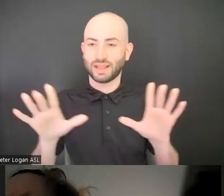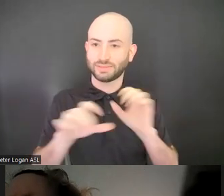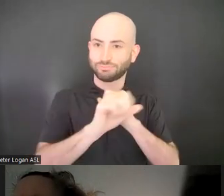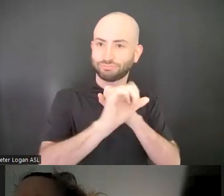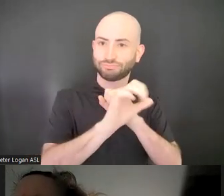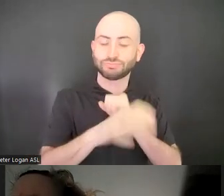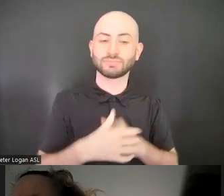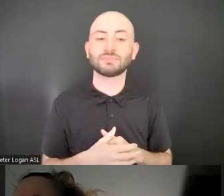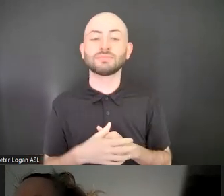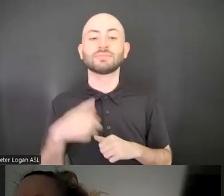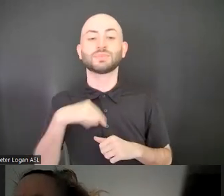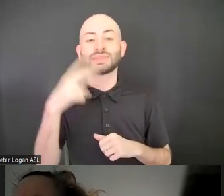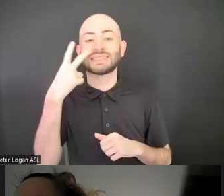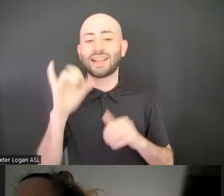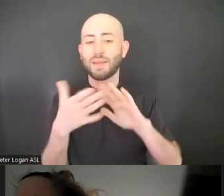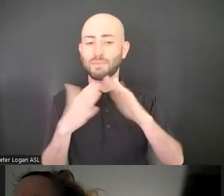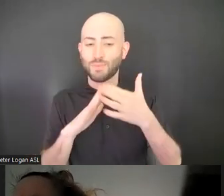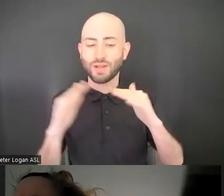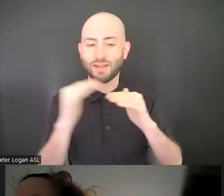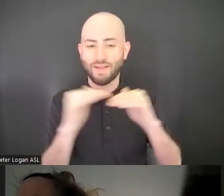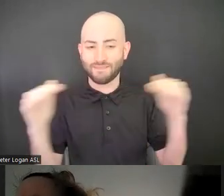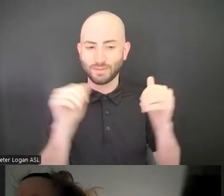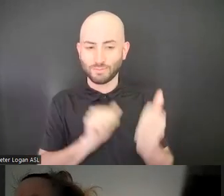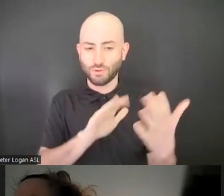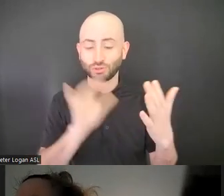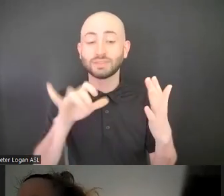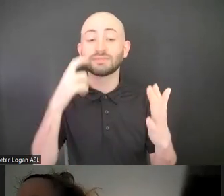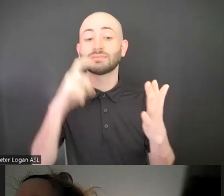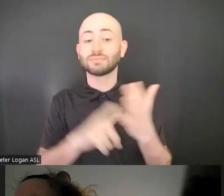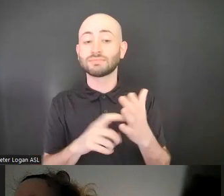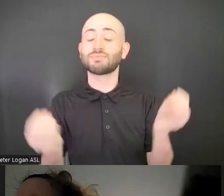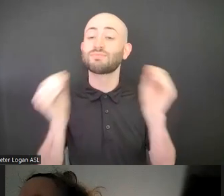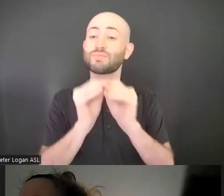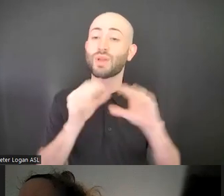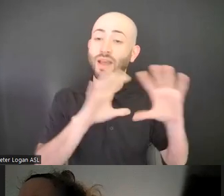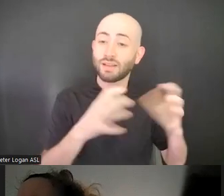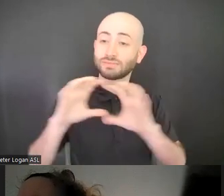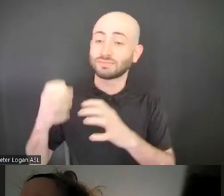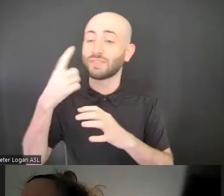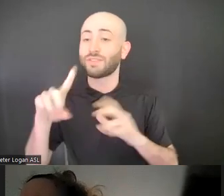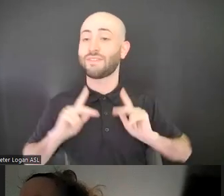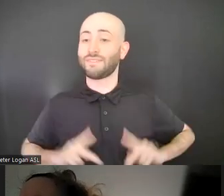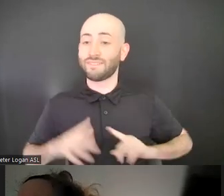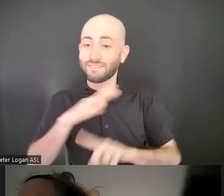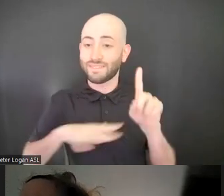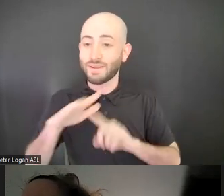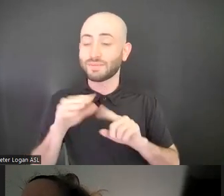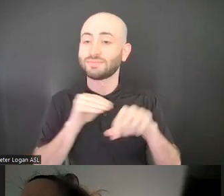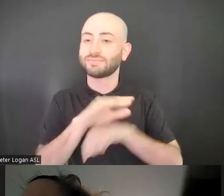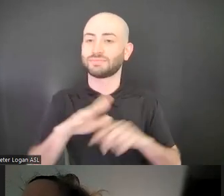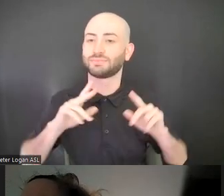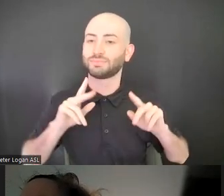this is a community level approach which recognizes that characteristics of physical environments influence personal behaviors